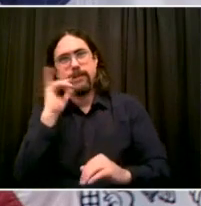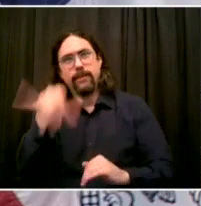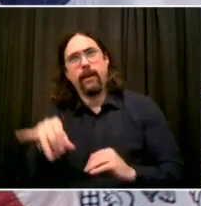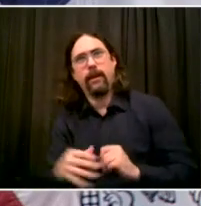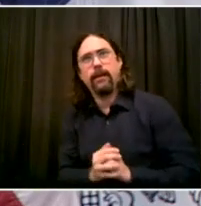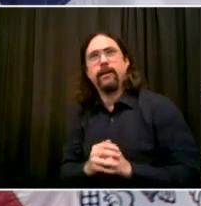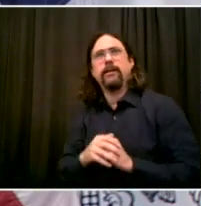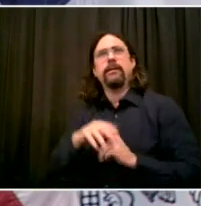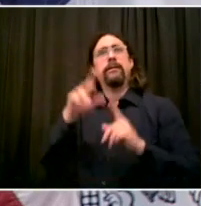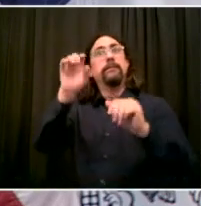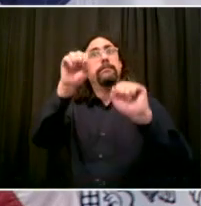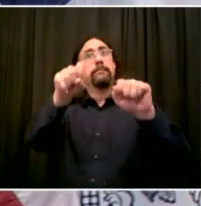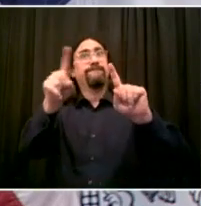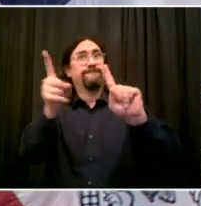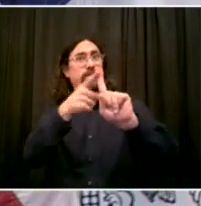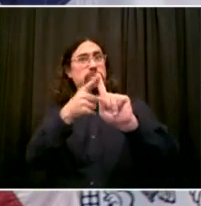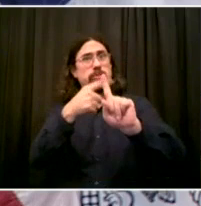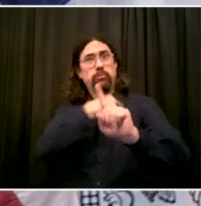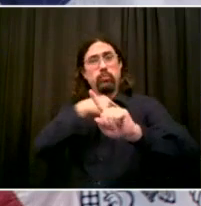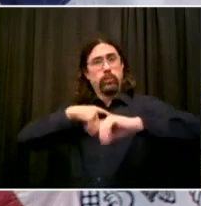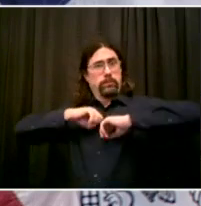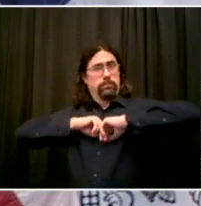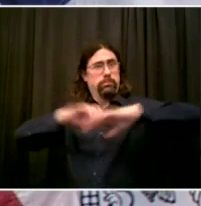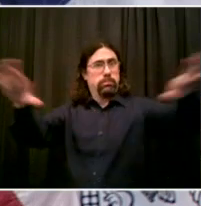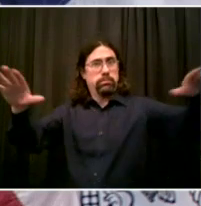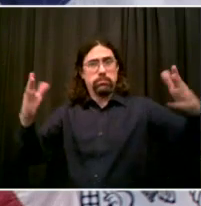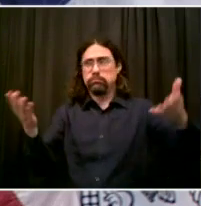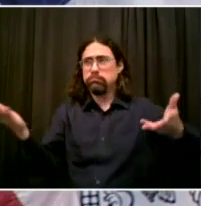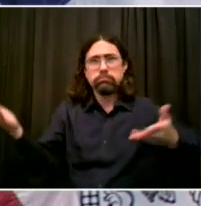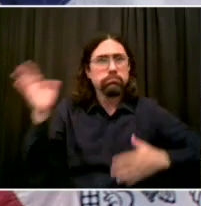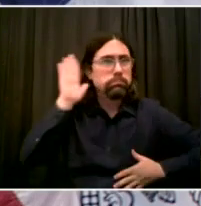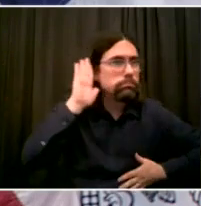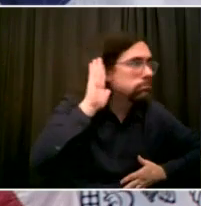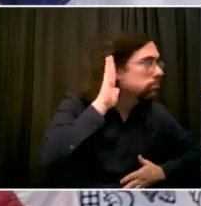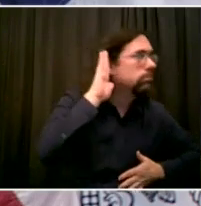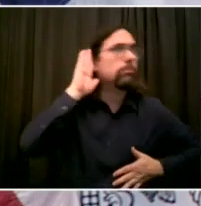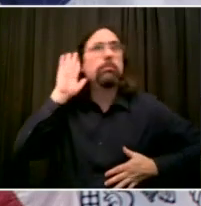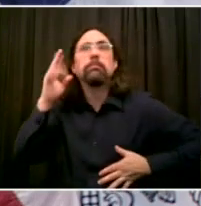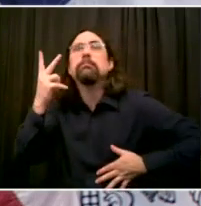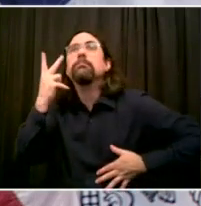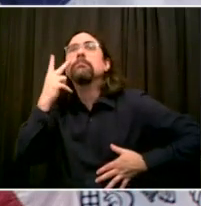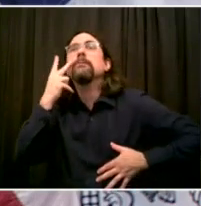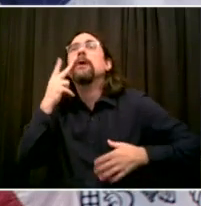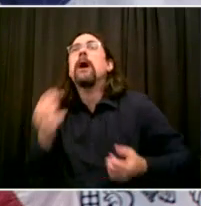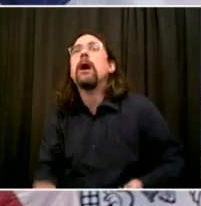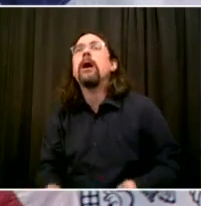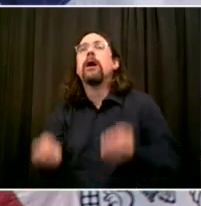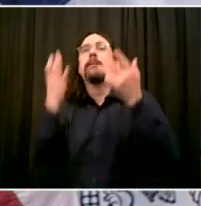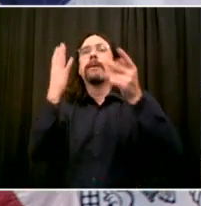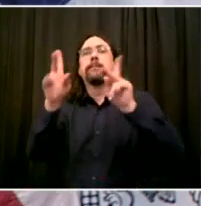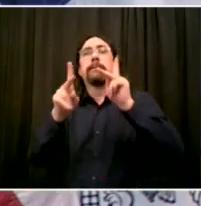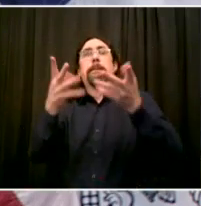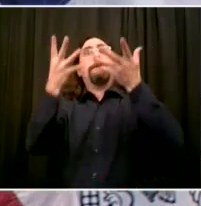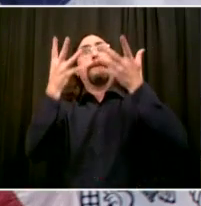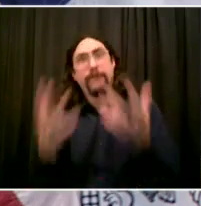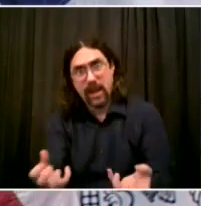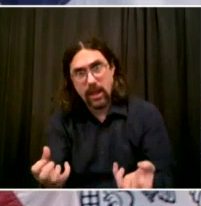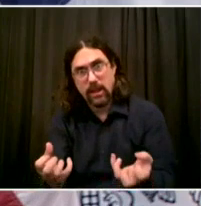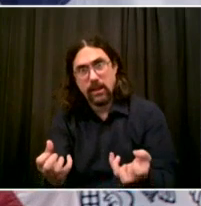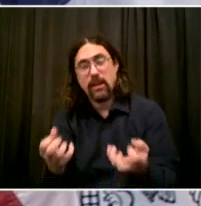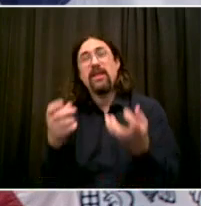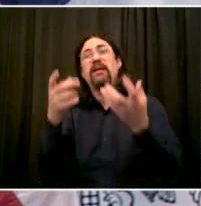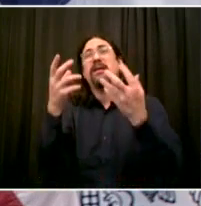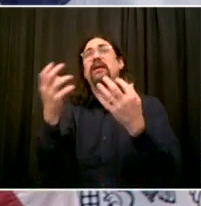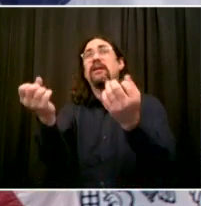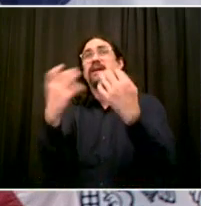back. And until we had that, we didn't have enough information to really test demand. We got that information in the last couple of weeks. We